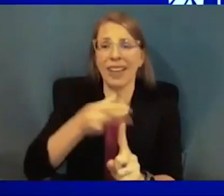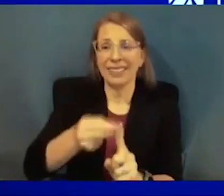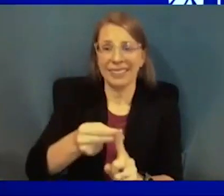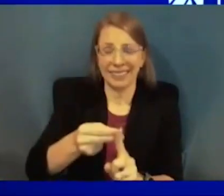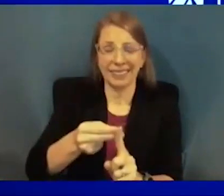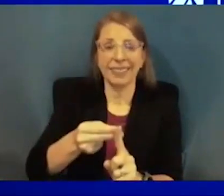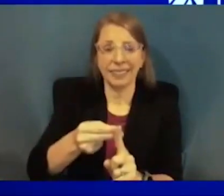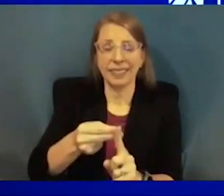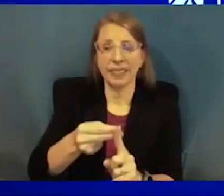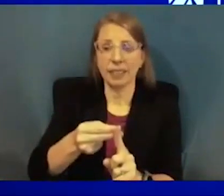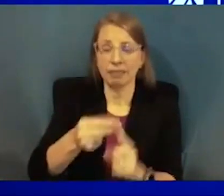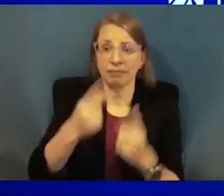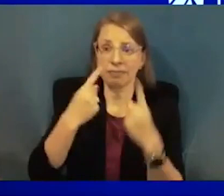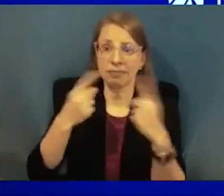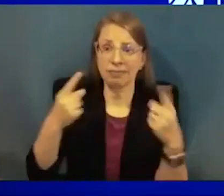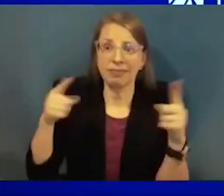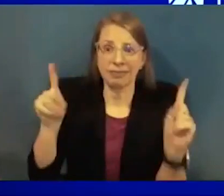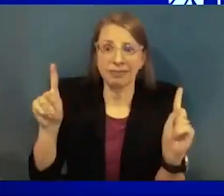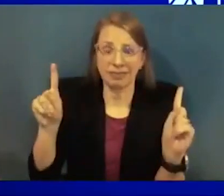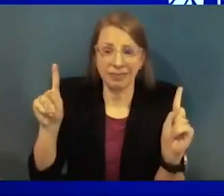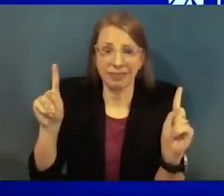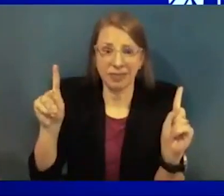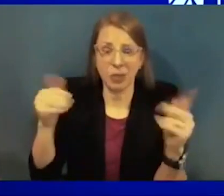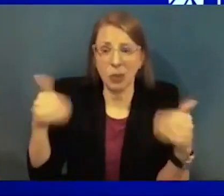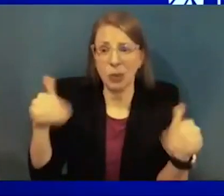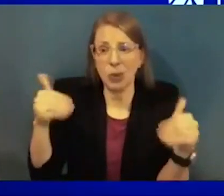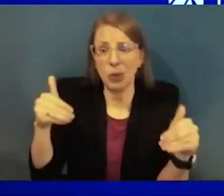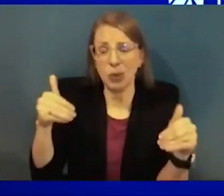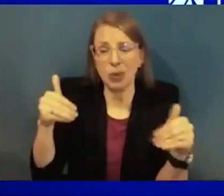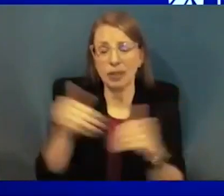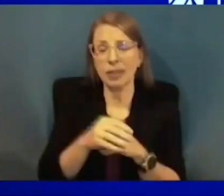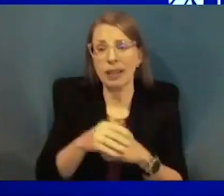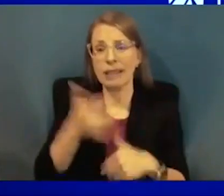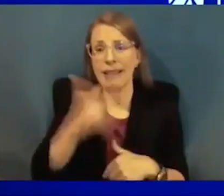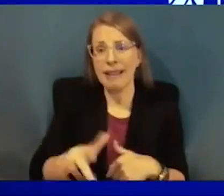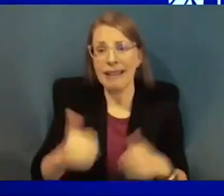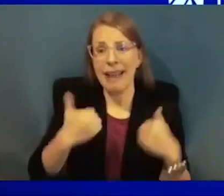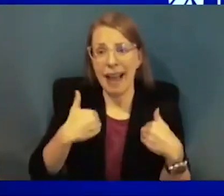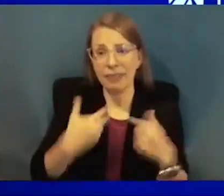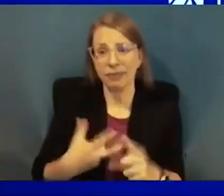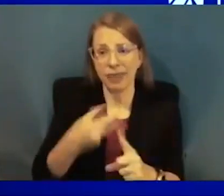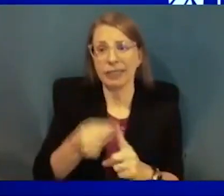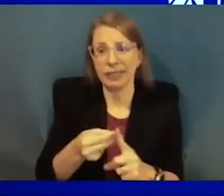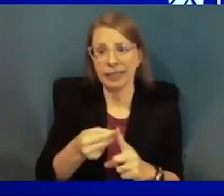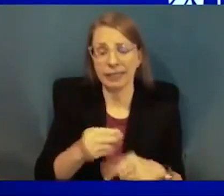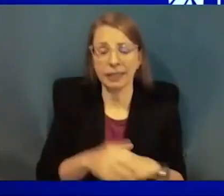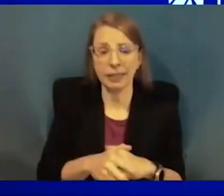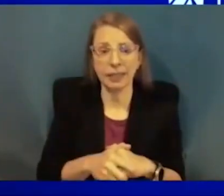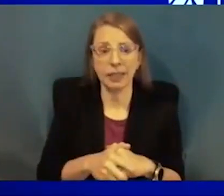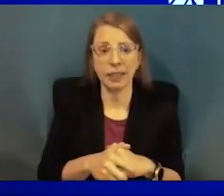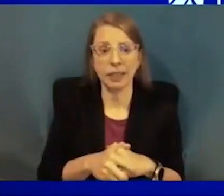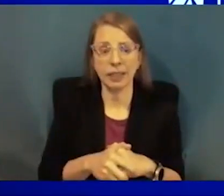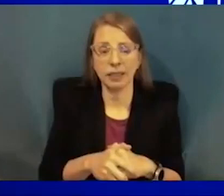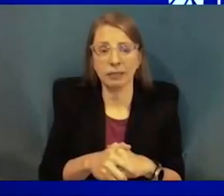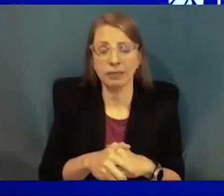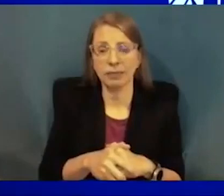a miracle of modern science and medicine. To have these vaccines, which elicit very